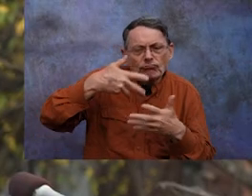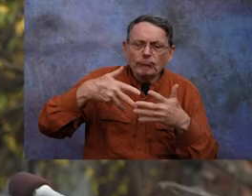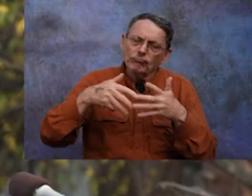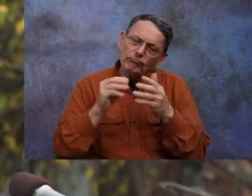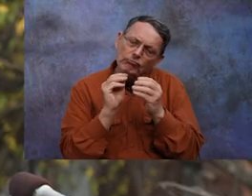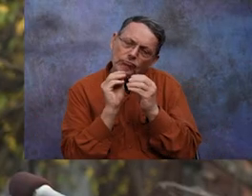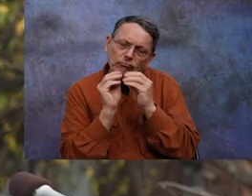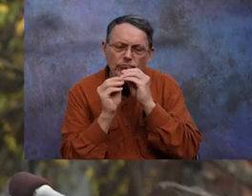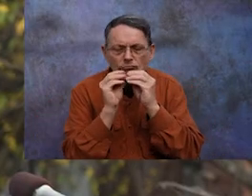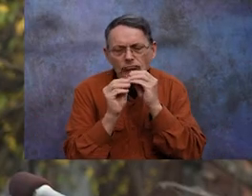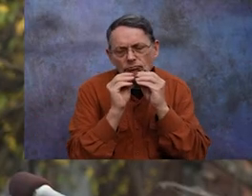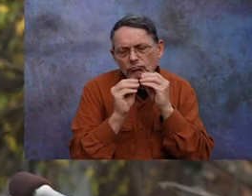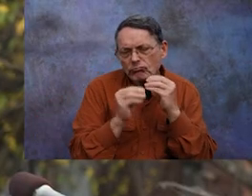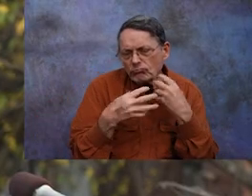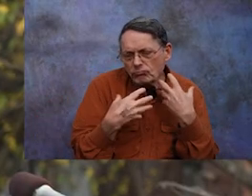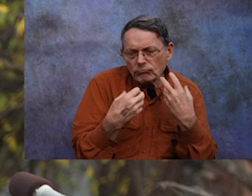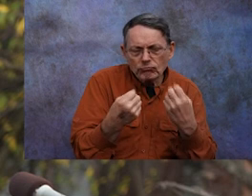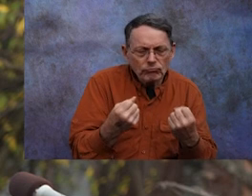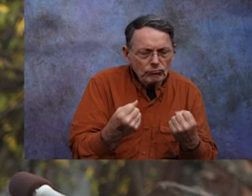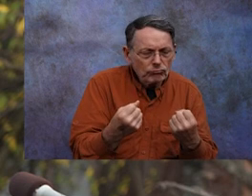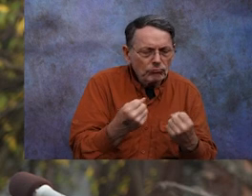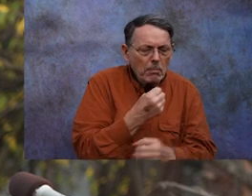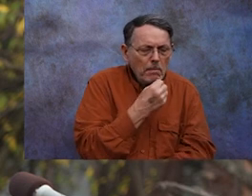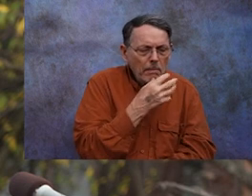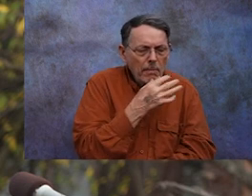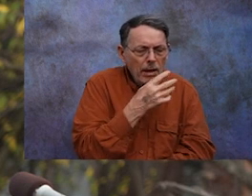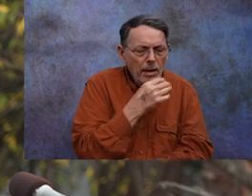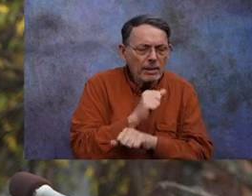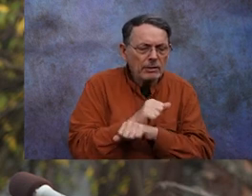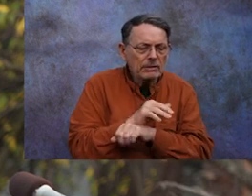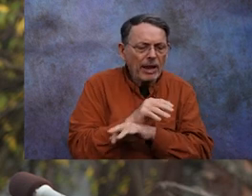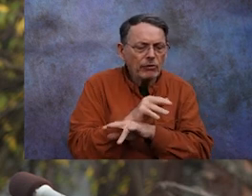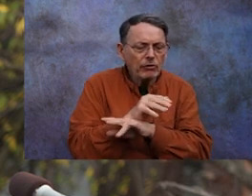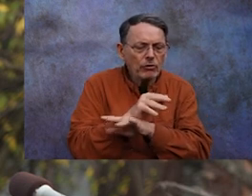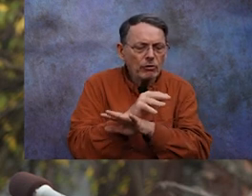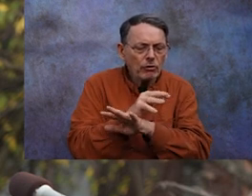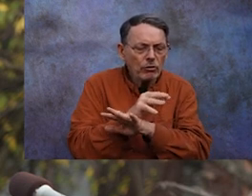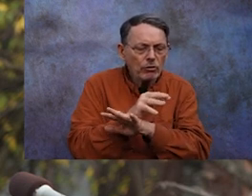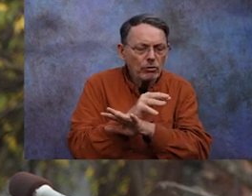weave and mend. Mama spider,